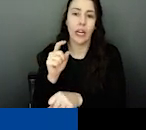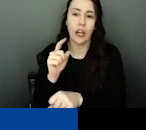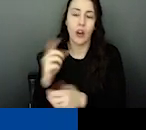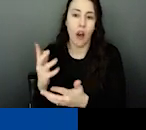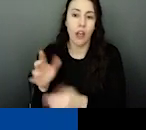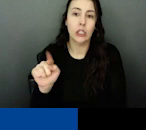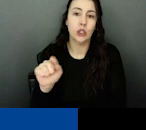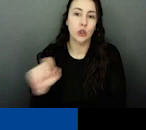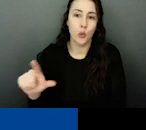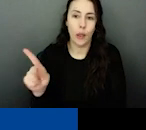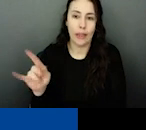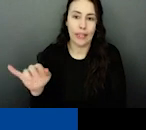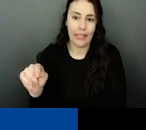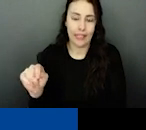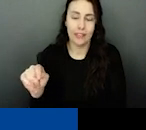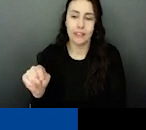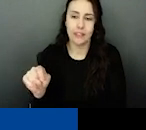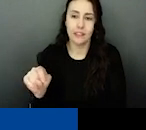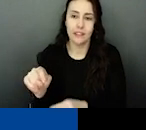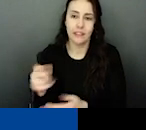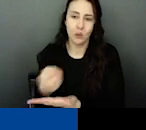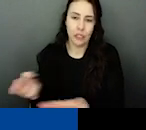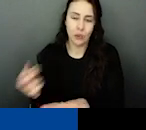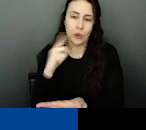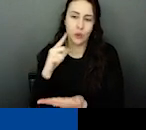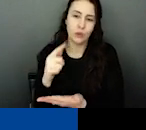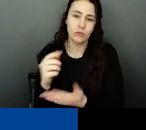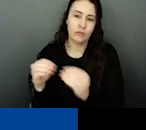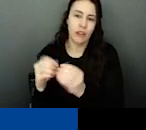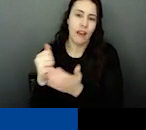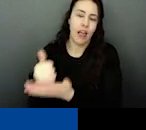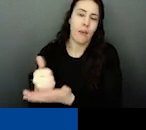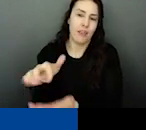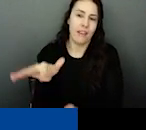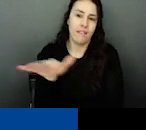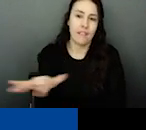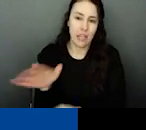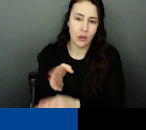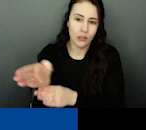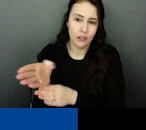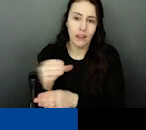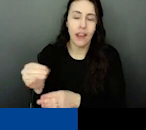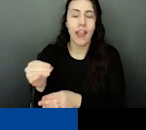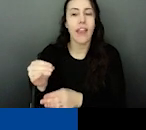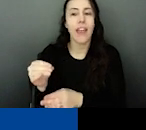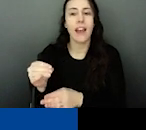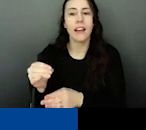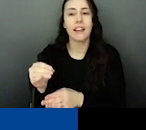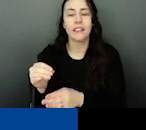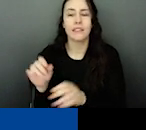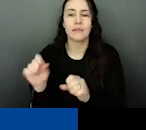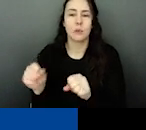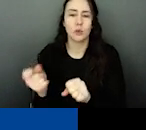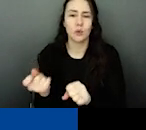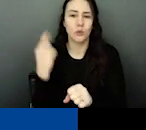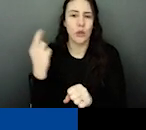to further assist the field in being able to realize this very important work.